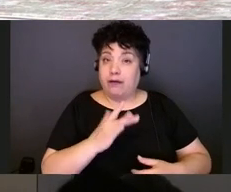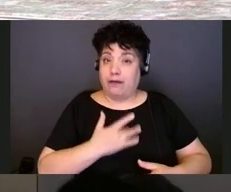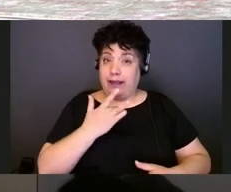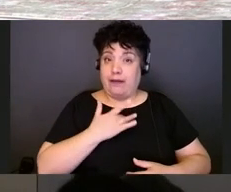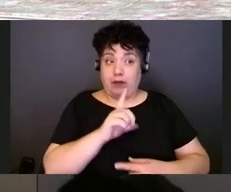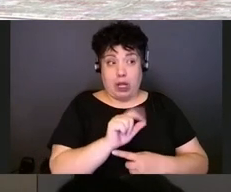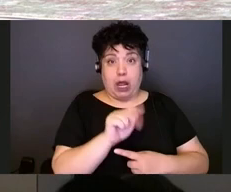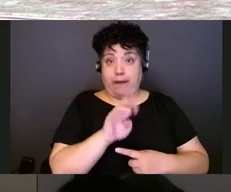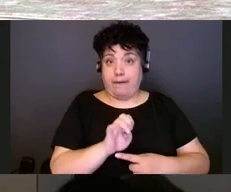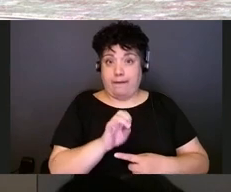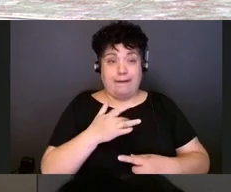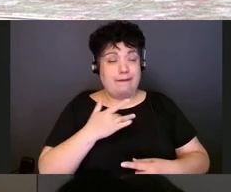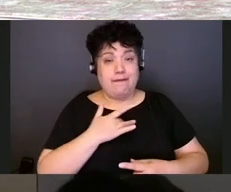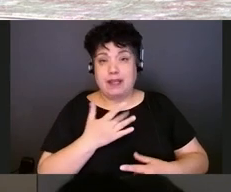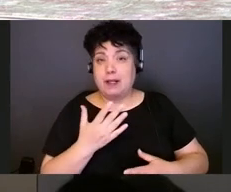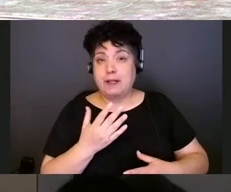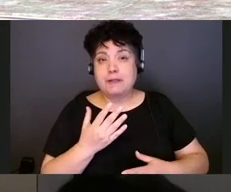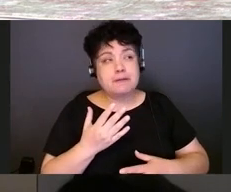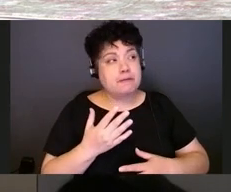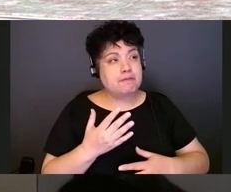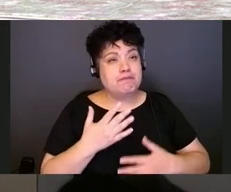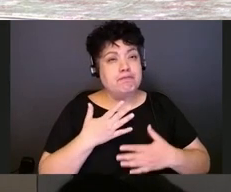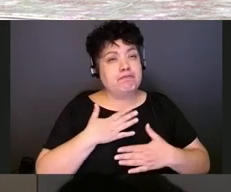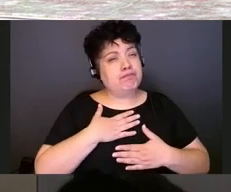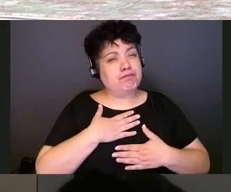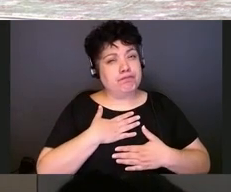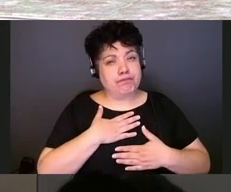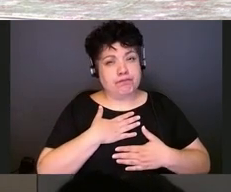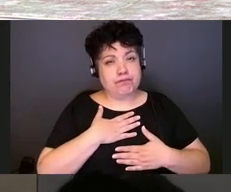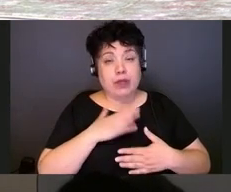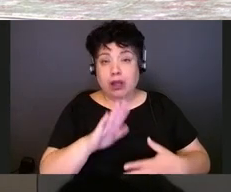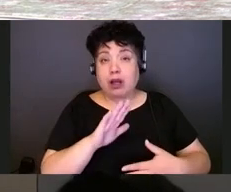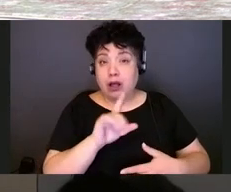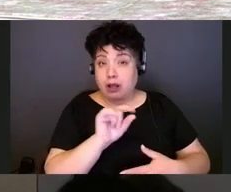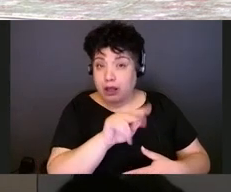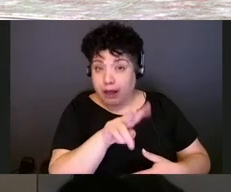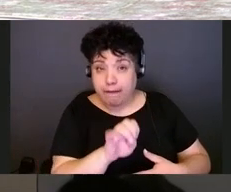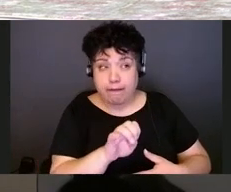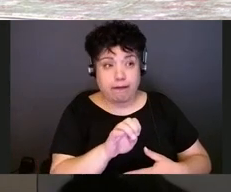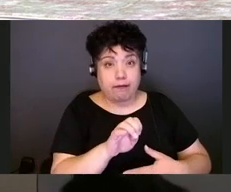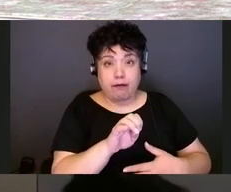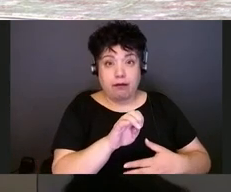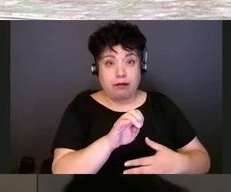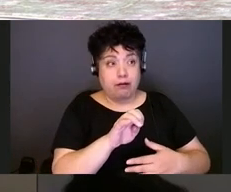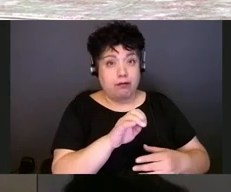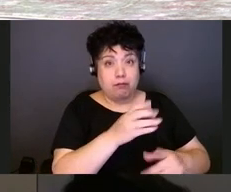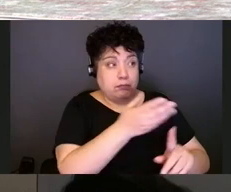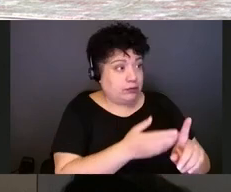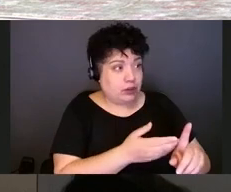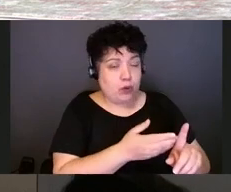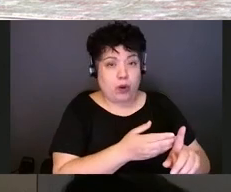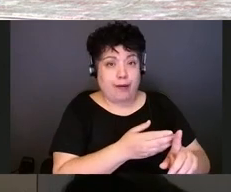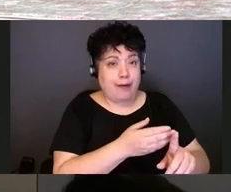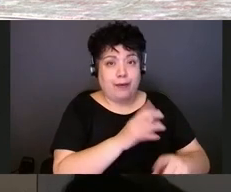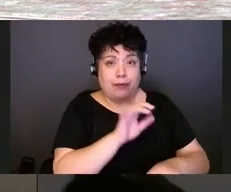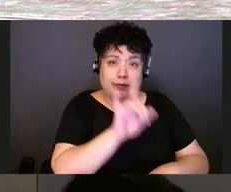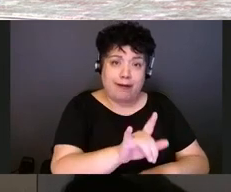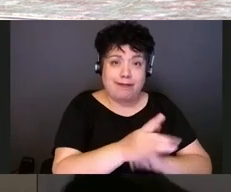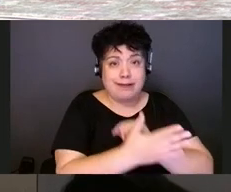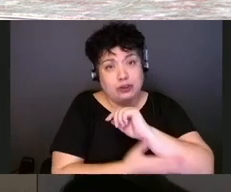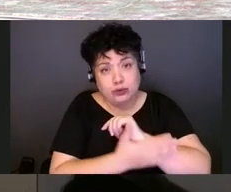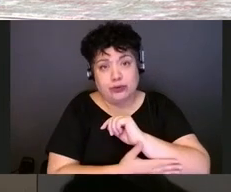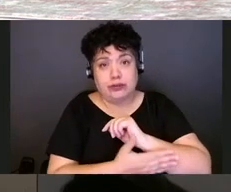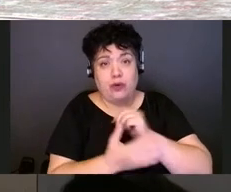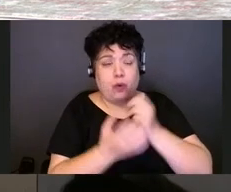feeling. And if you love somebody or something or your country or whatever, you'll do